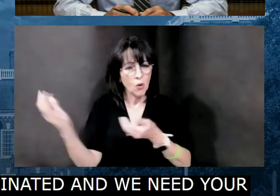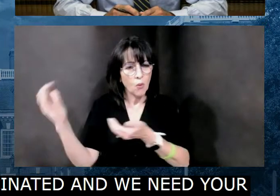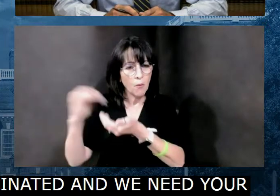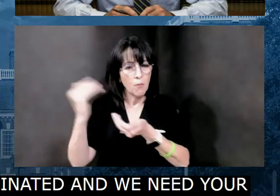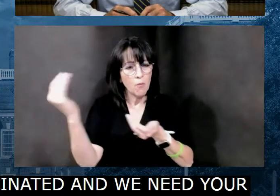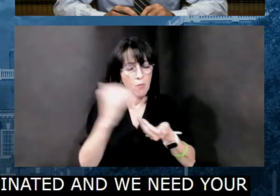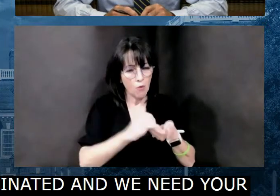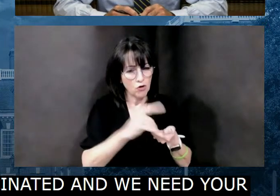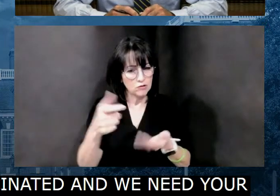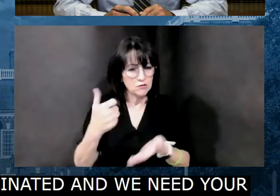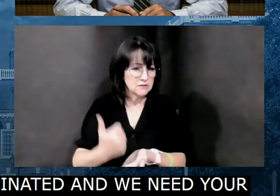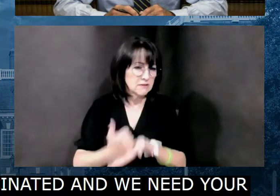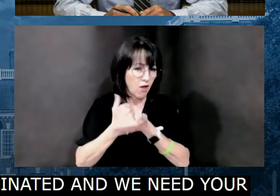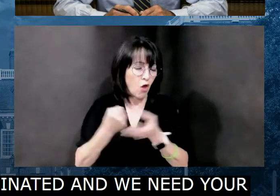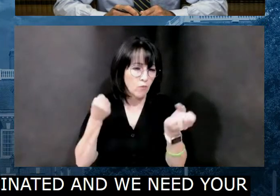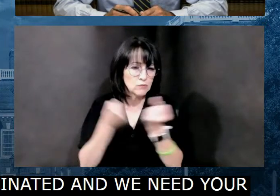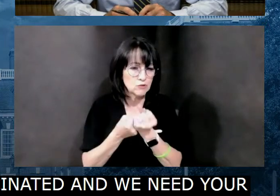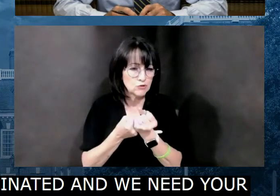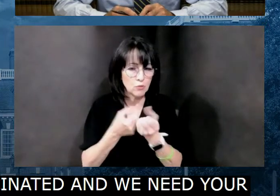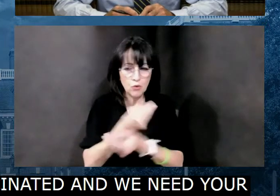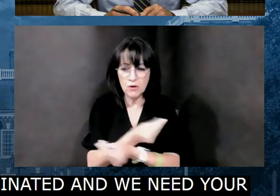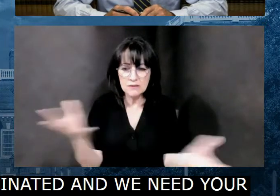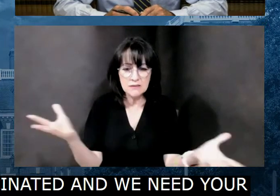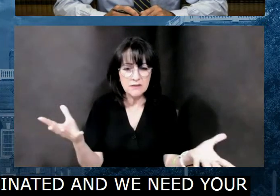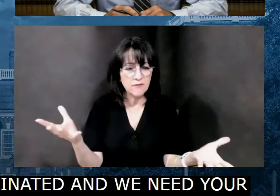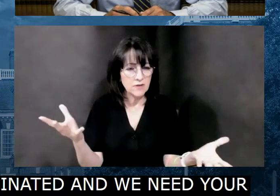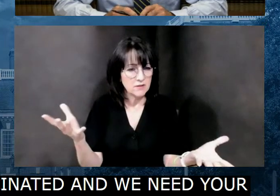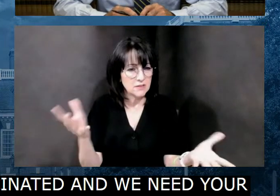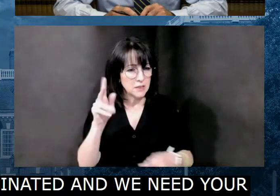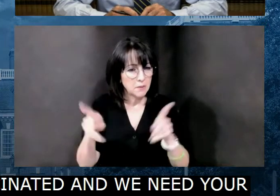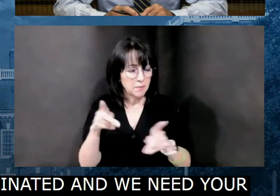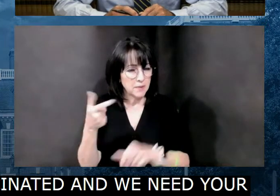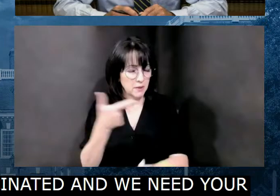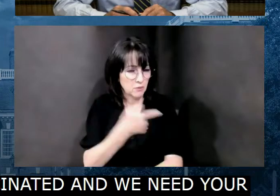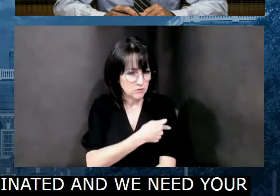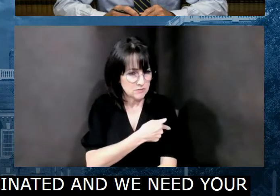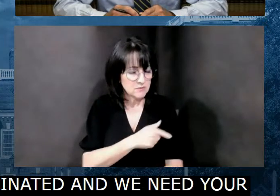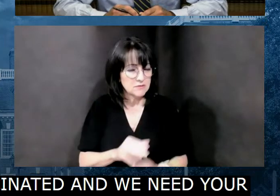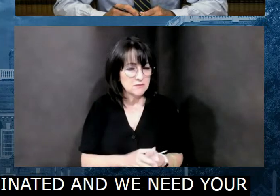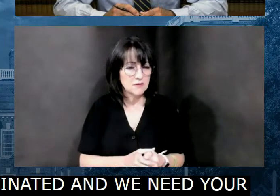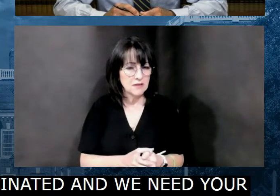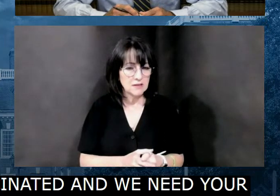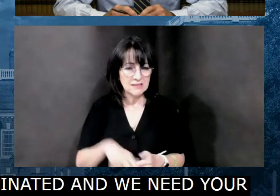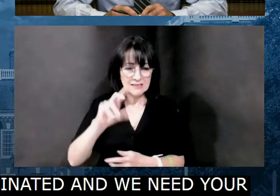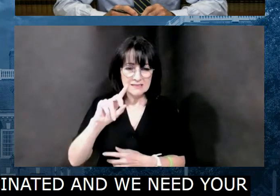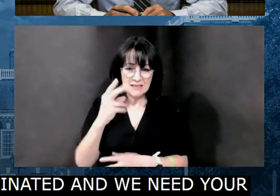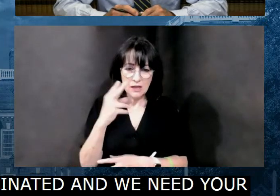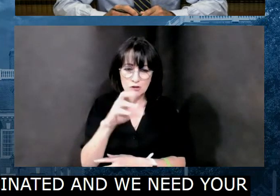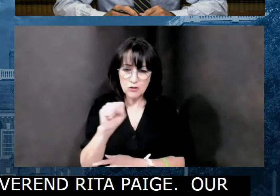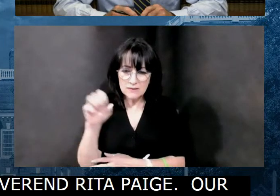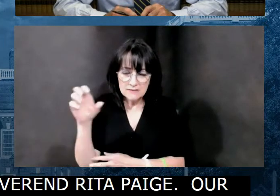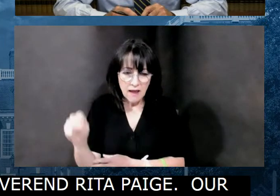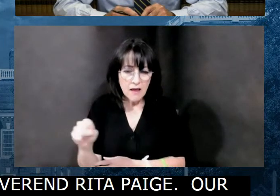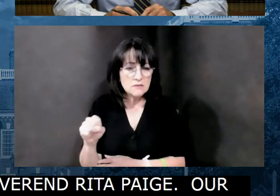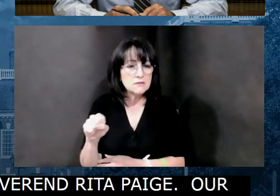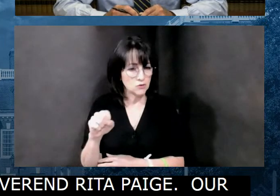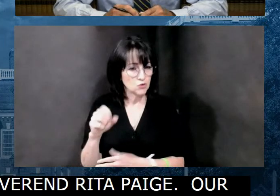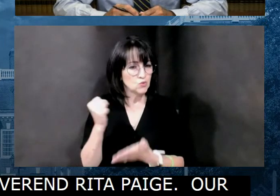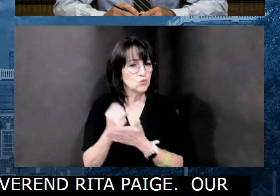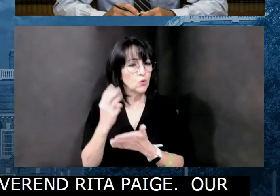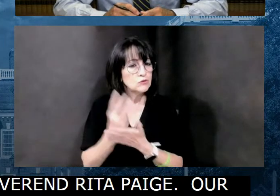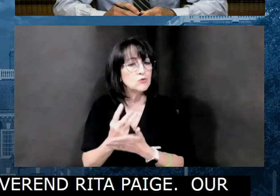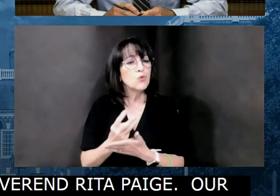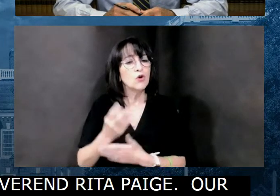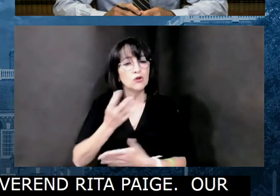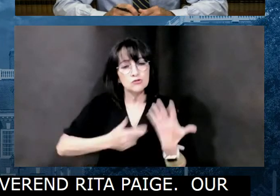then the Division of Social Services street outreach teams have been out on the street,